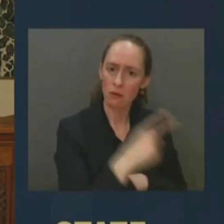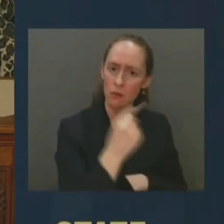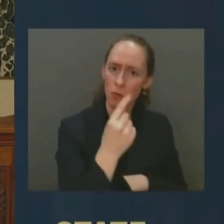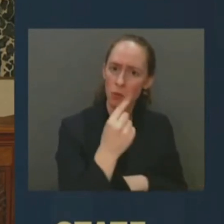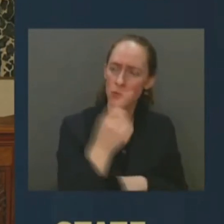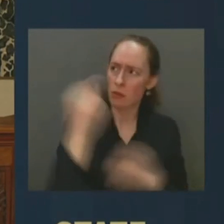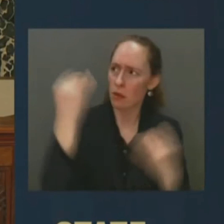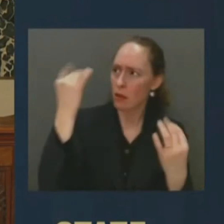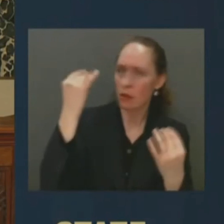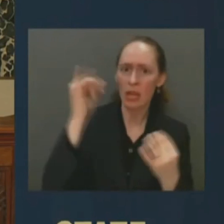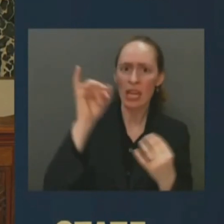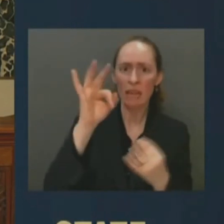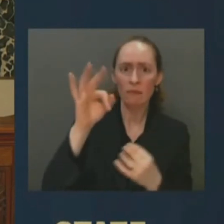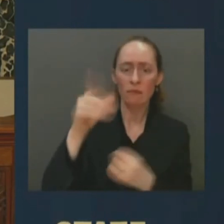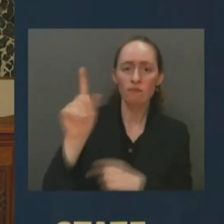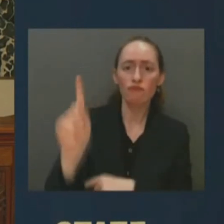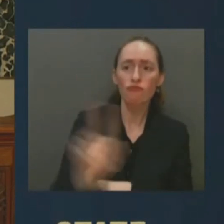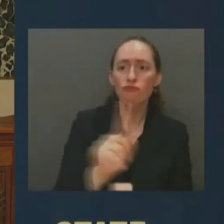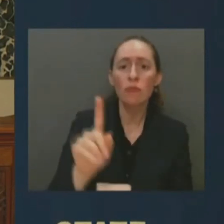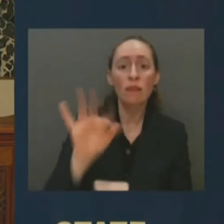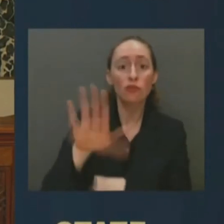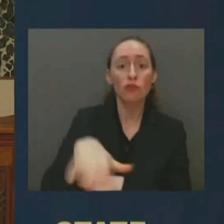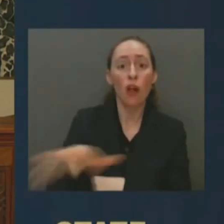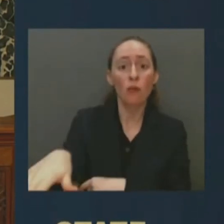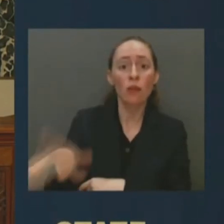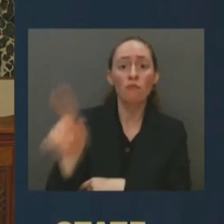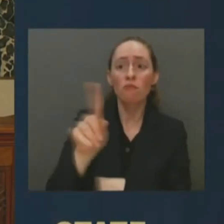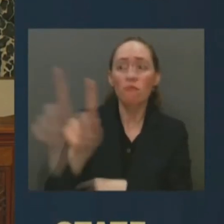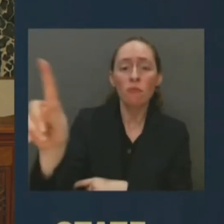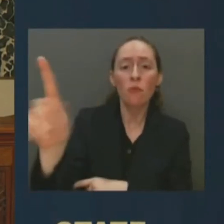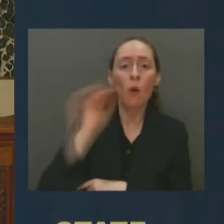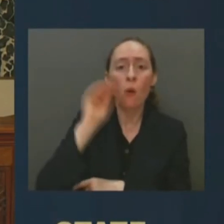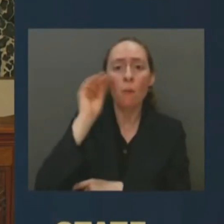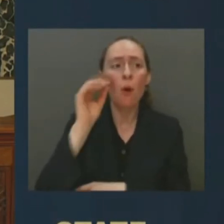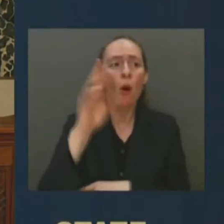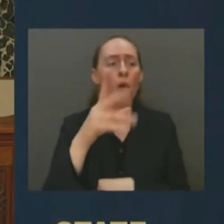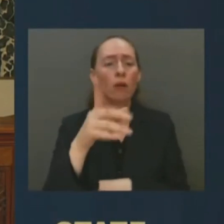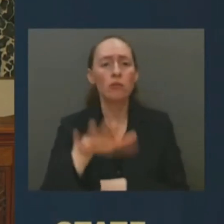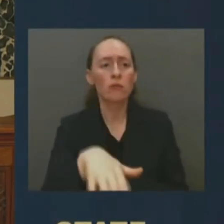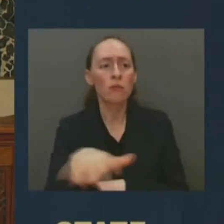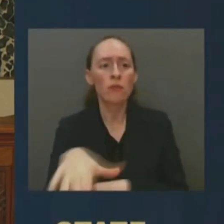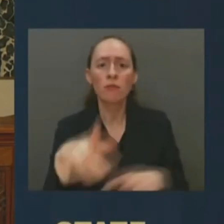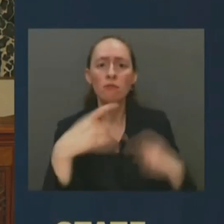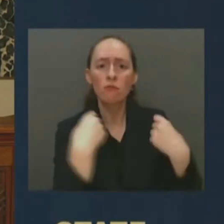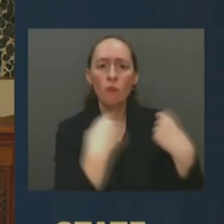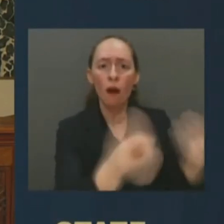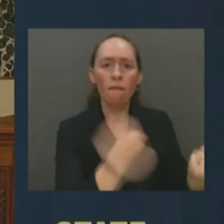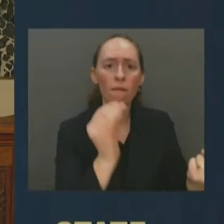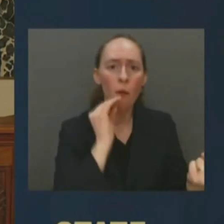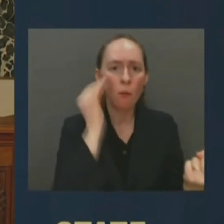car. Most of us in here have never had to have the talk